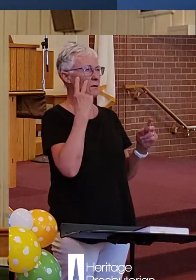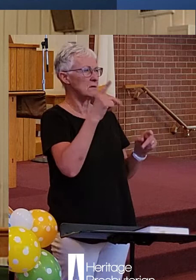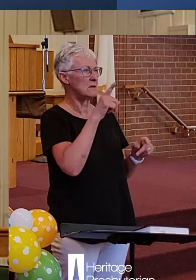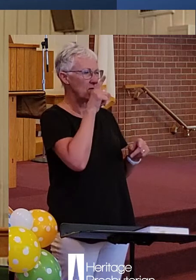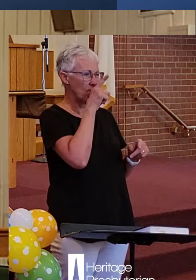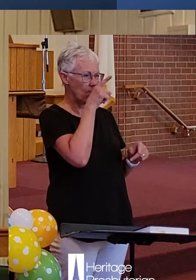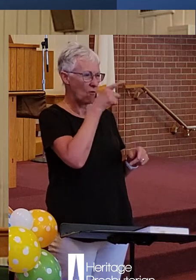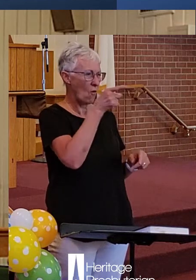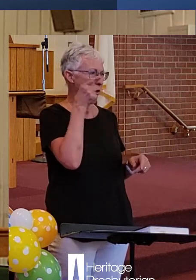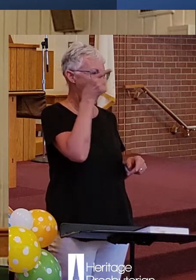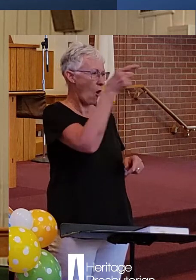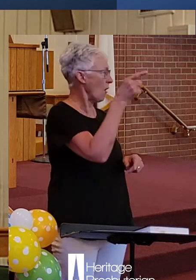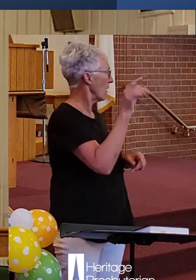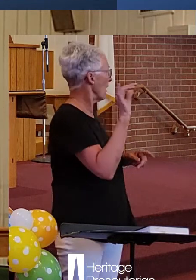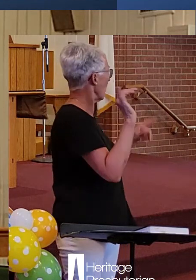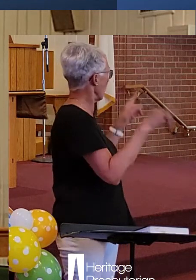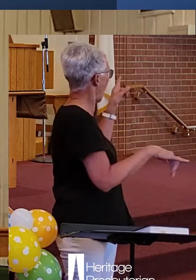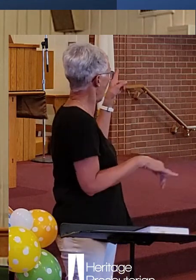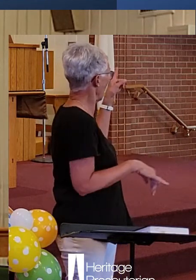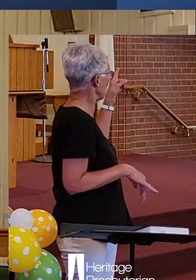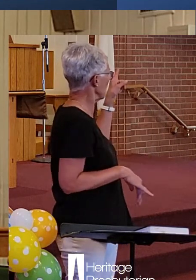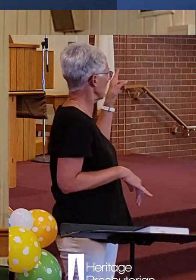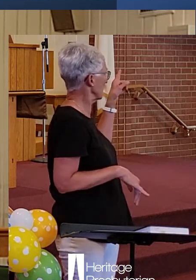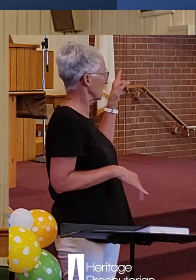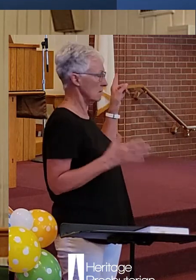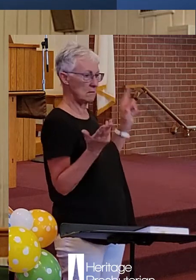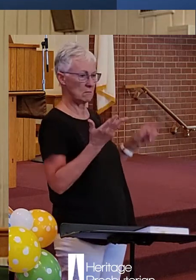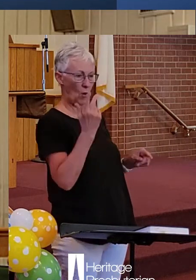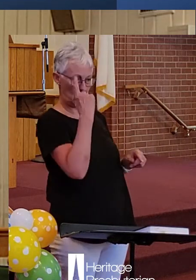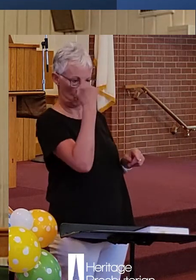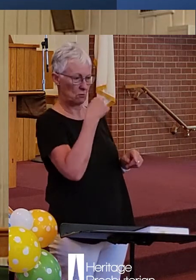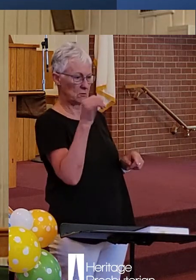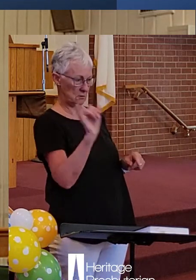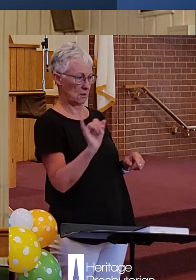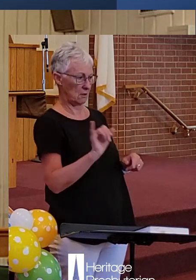That's the vista, the actual view.